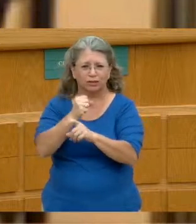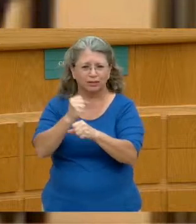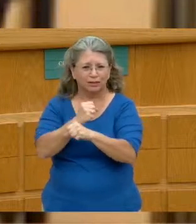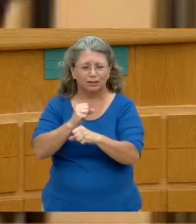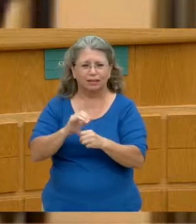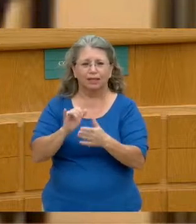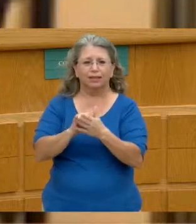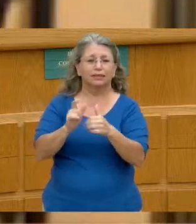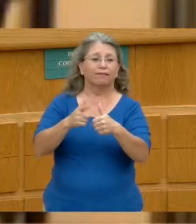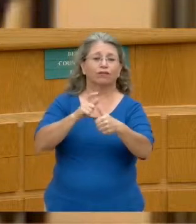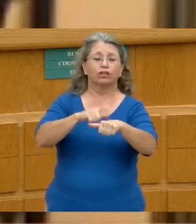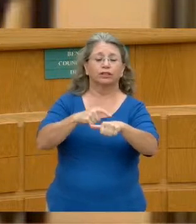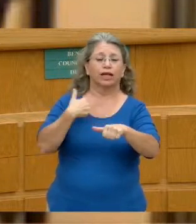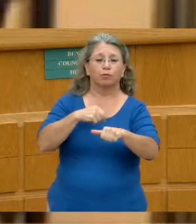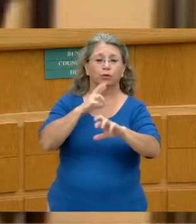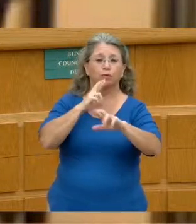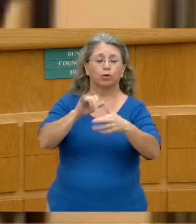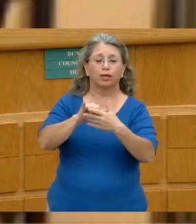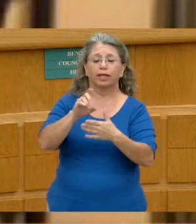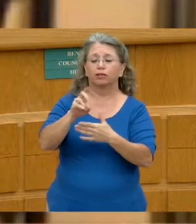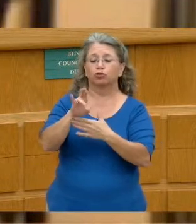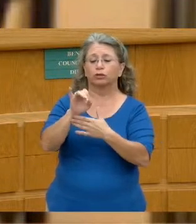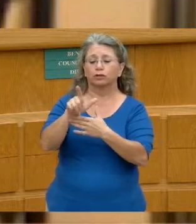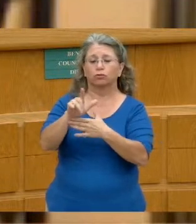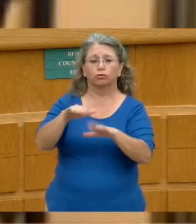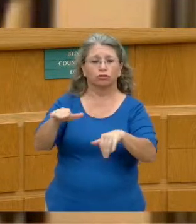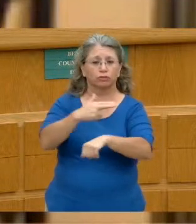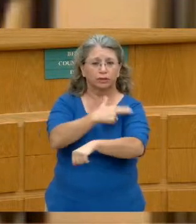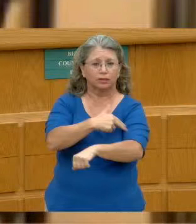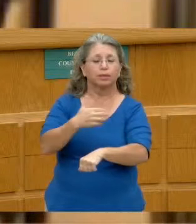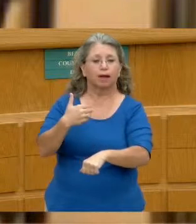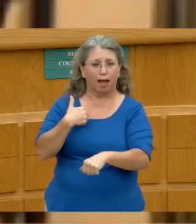have COVID-19 patients hospitalized as well.